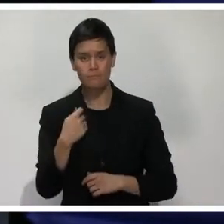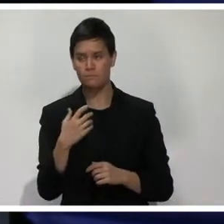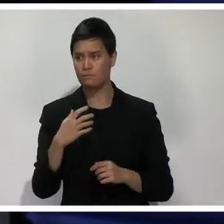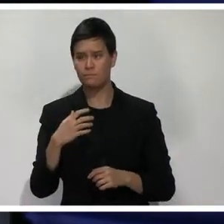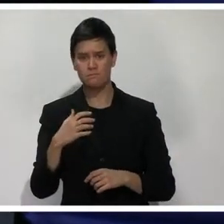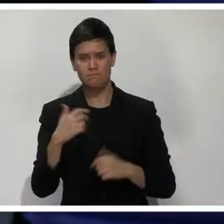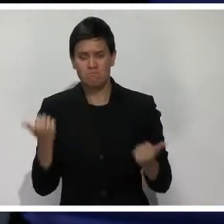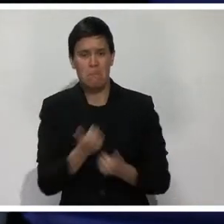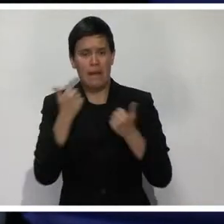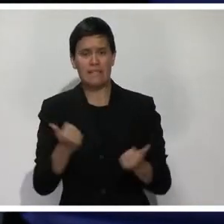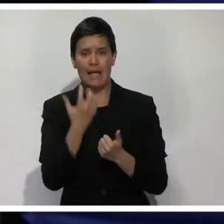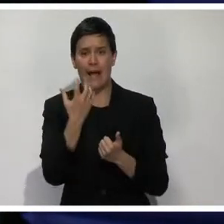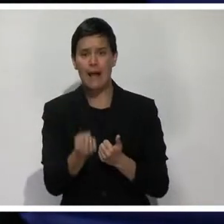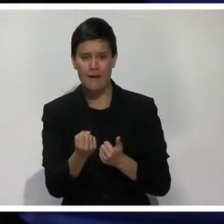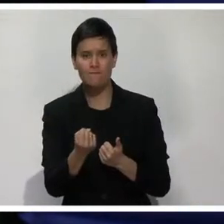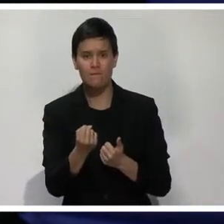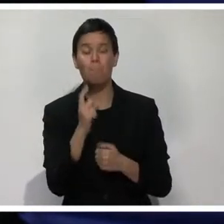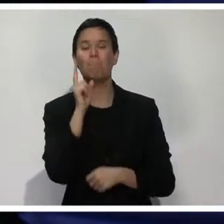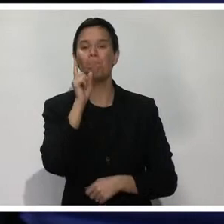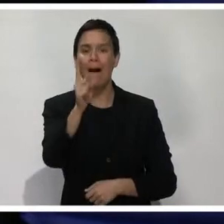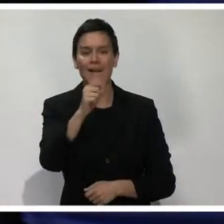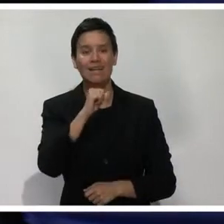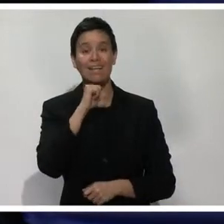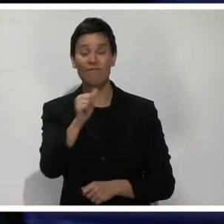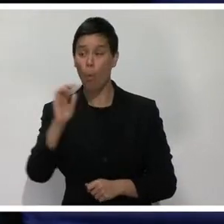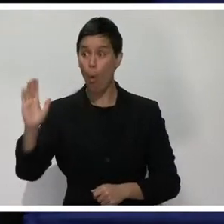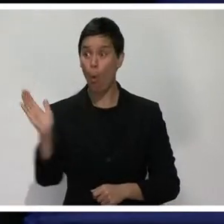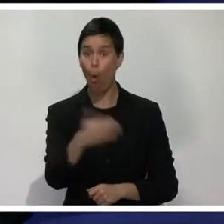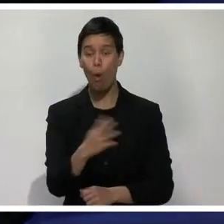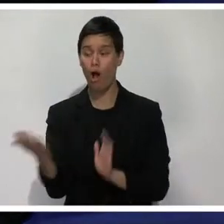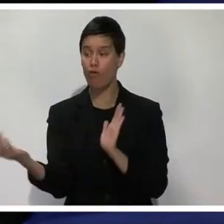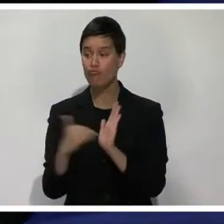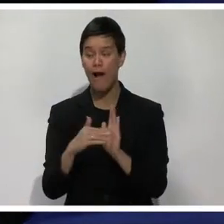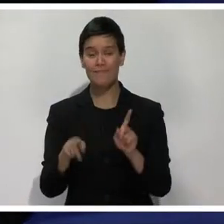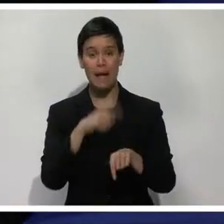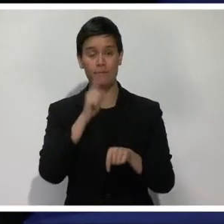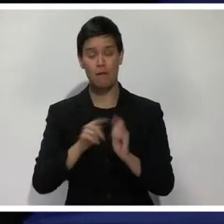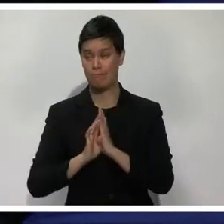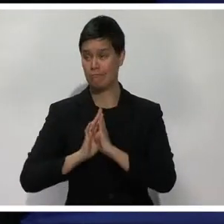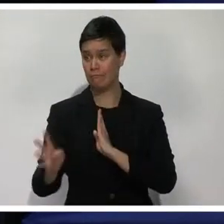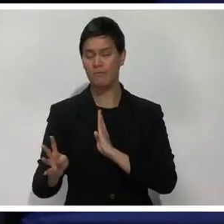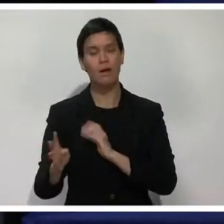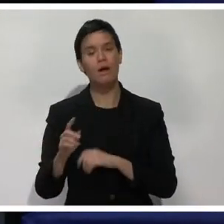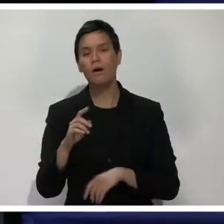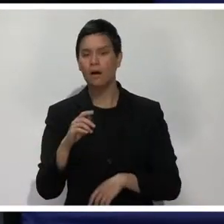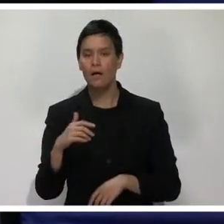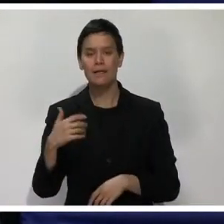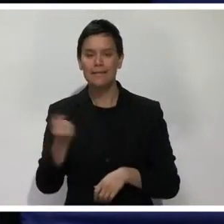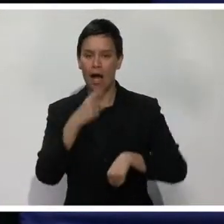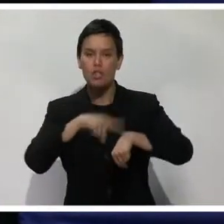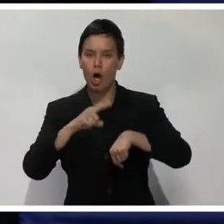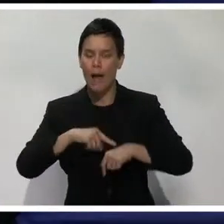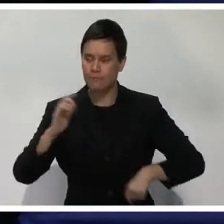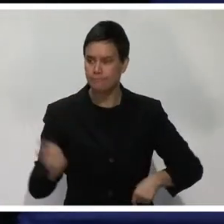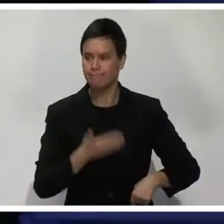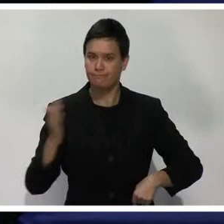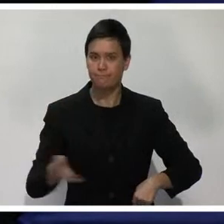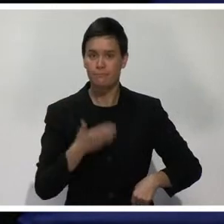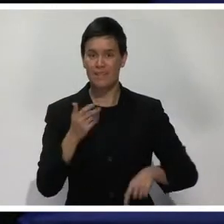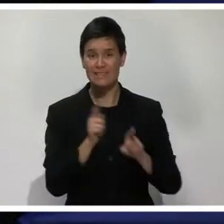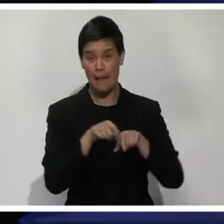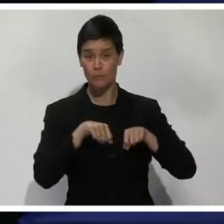It's the same issue that I think the supermarkets have seen as well. So just encourage people to be patient, and also just a